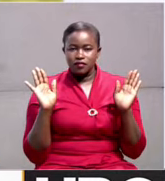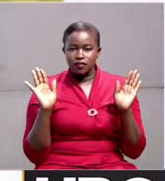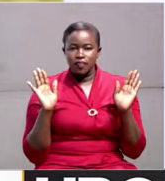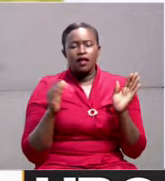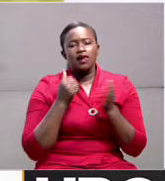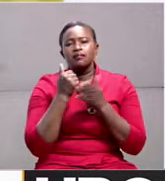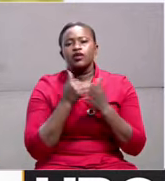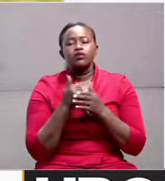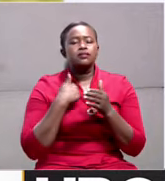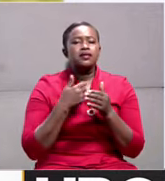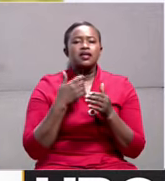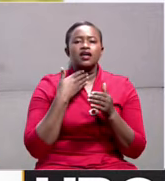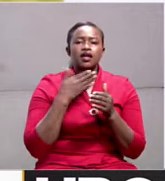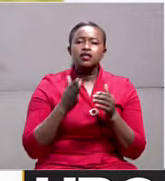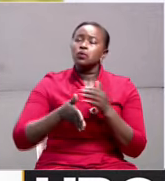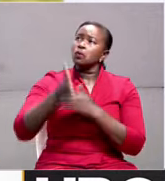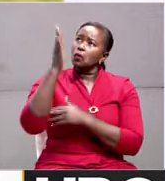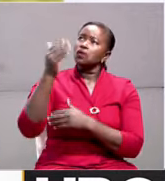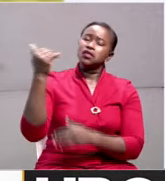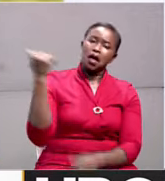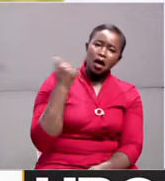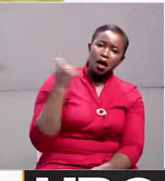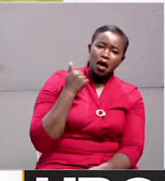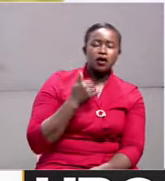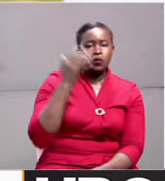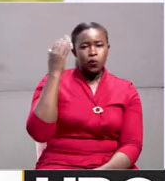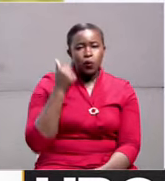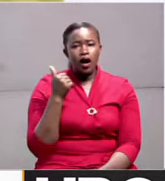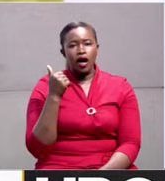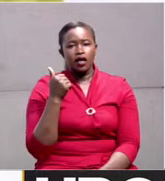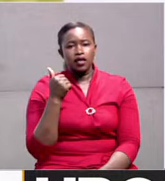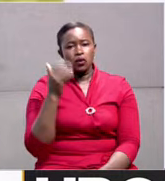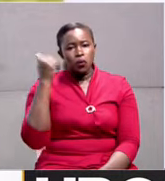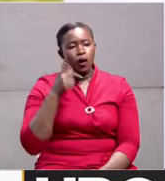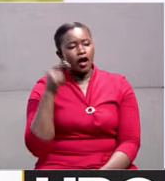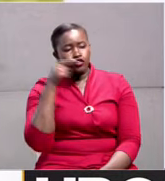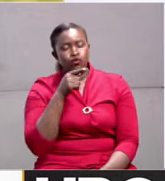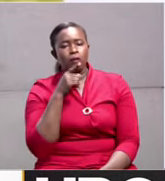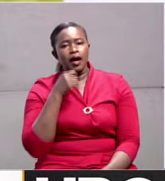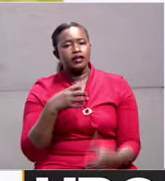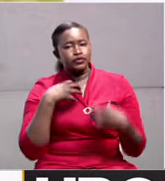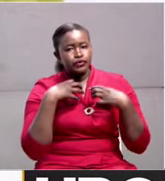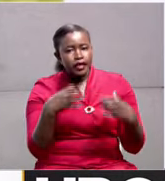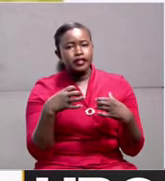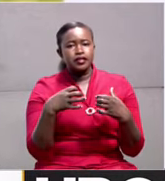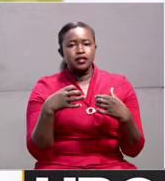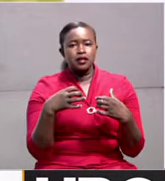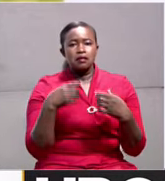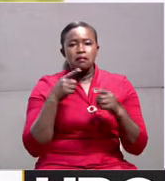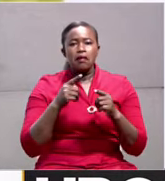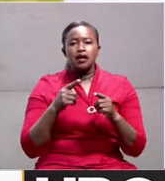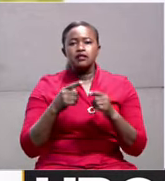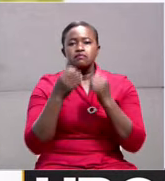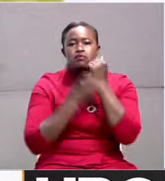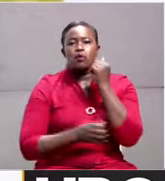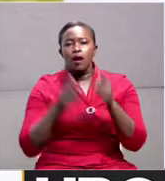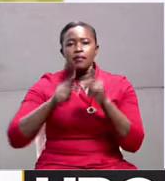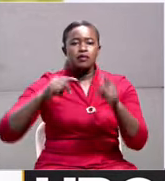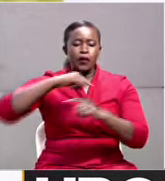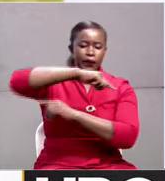because I don't want God to ask me why I could be a rich man surrounded by poor